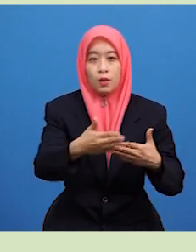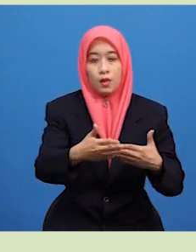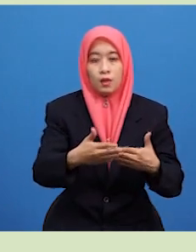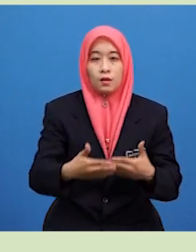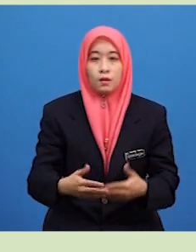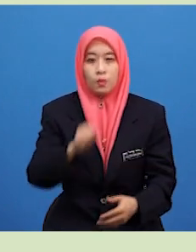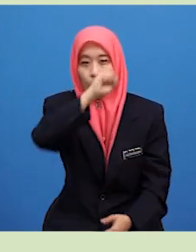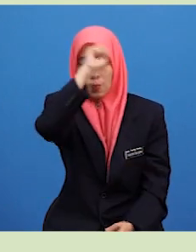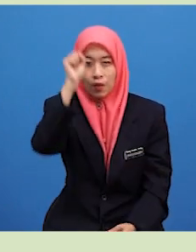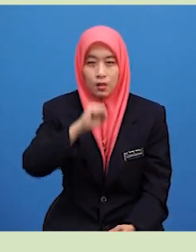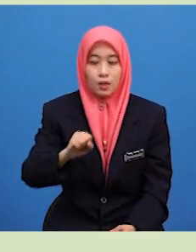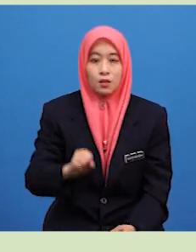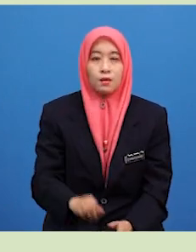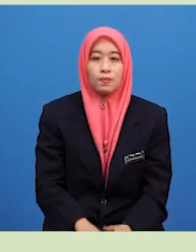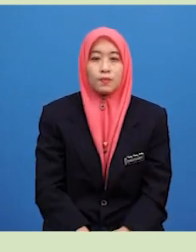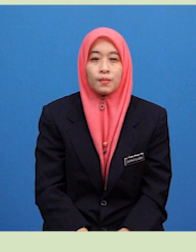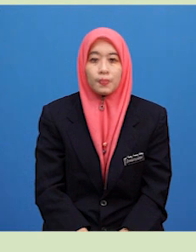question.